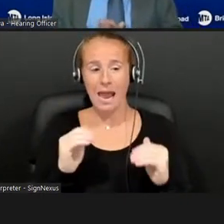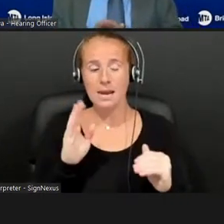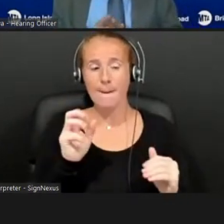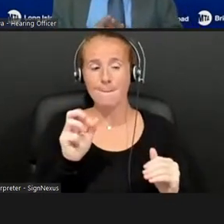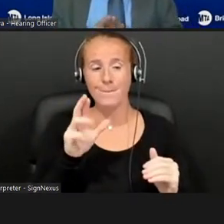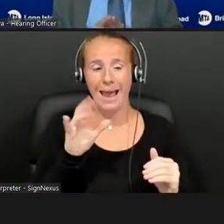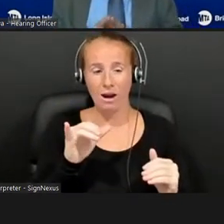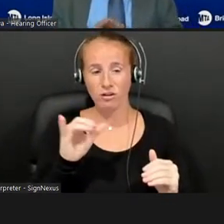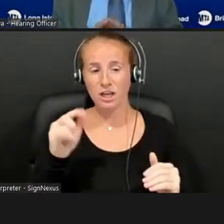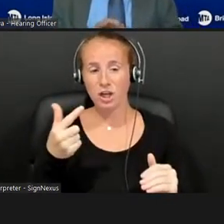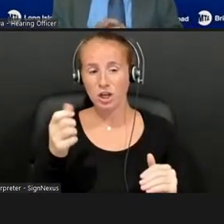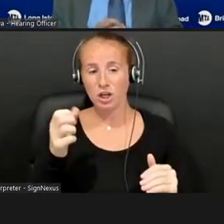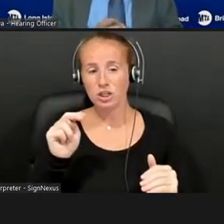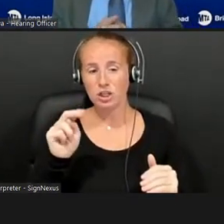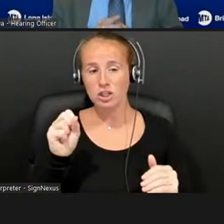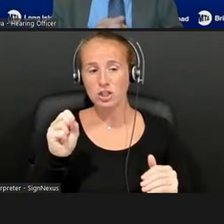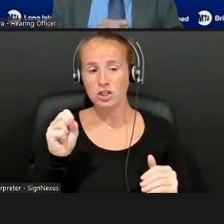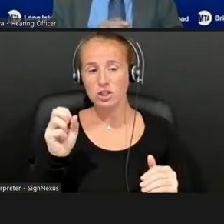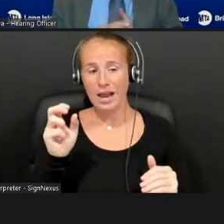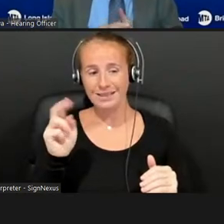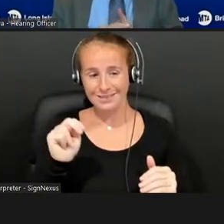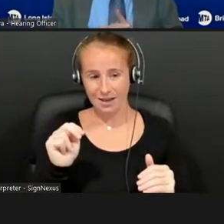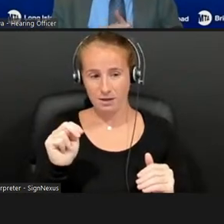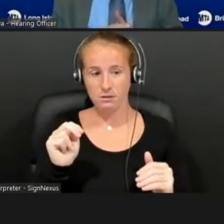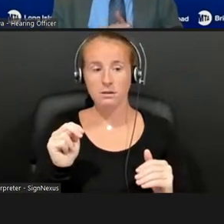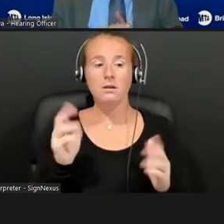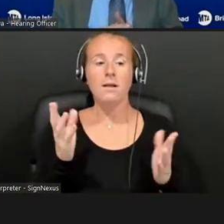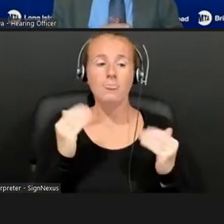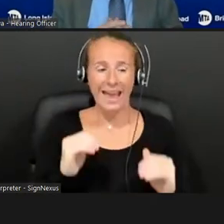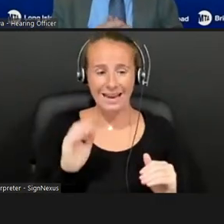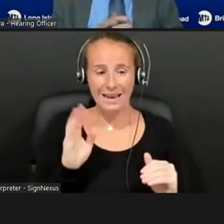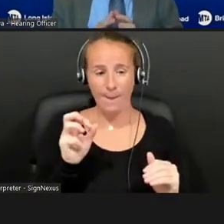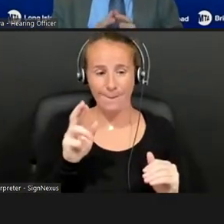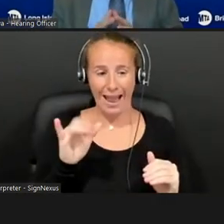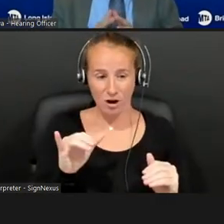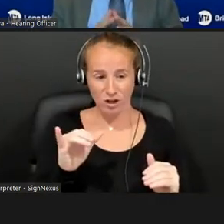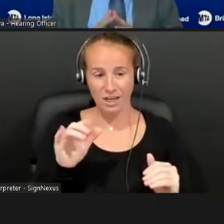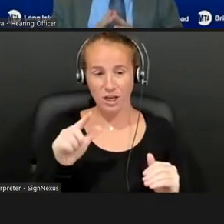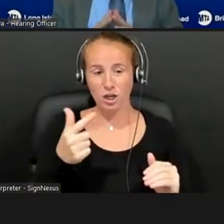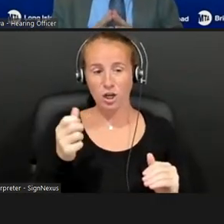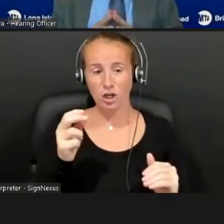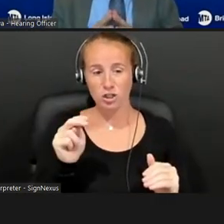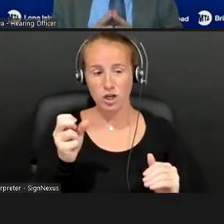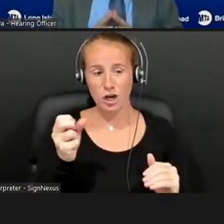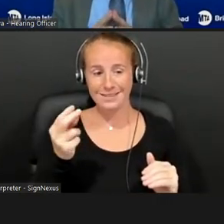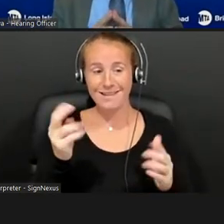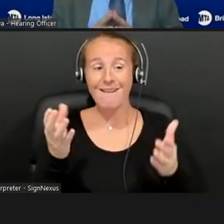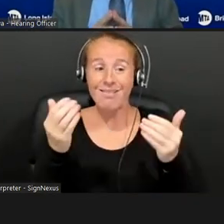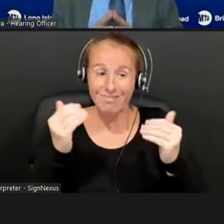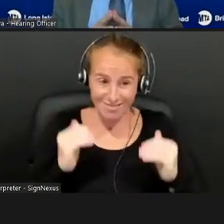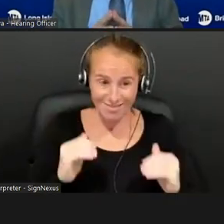next speaker is Barry Jensen fought by Renee Saint jacks